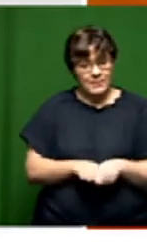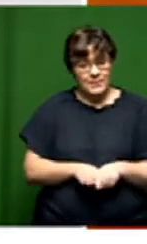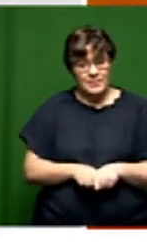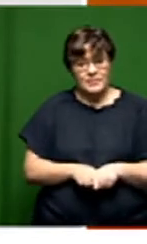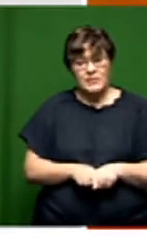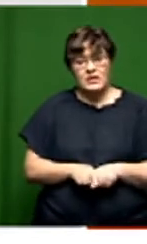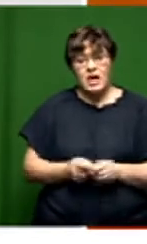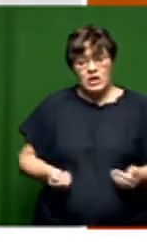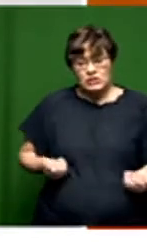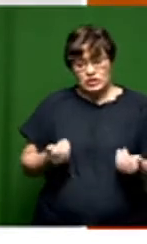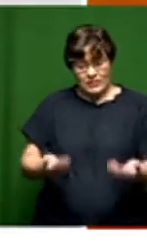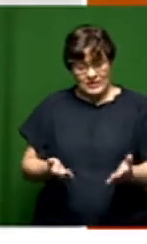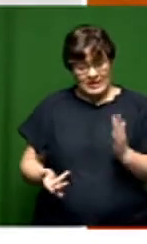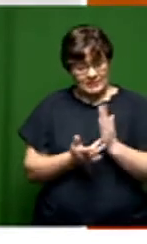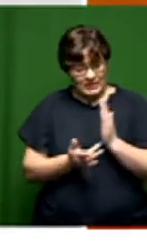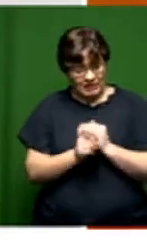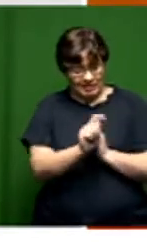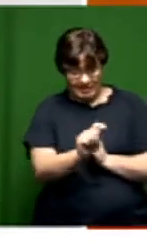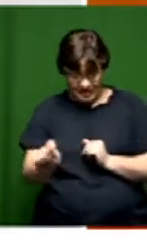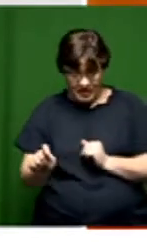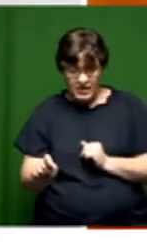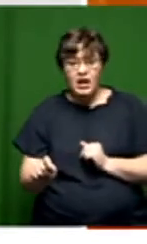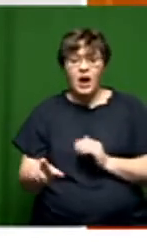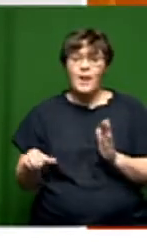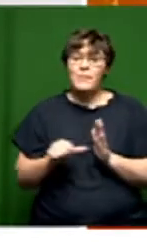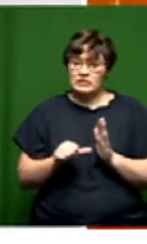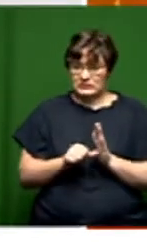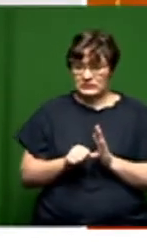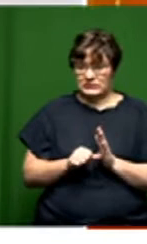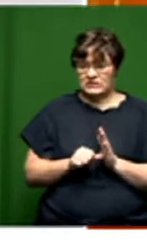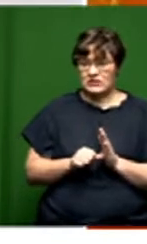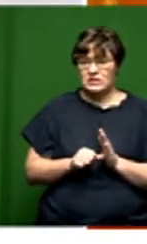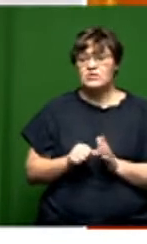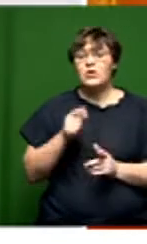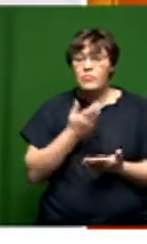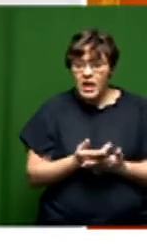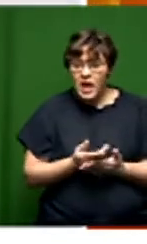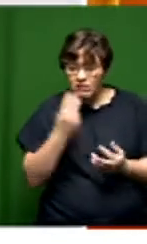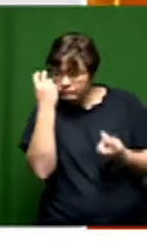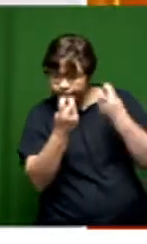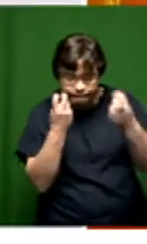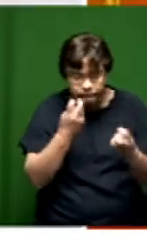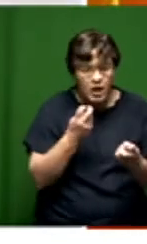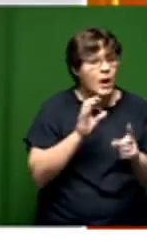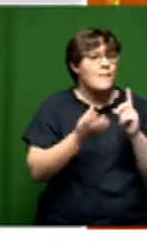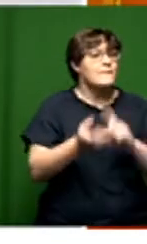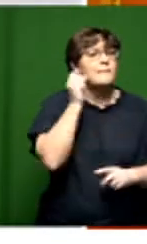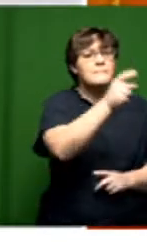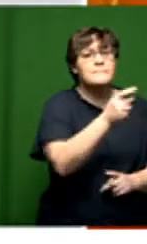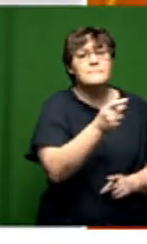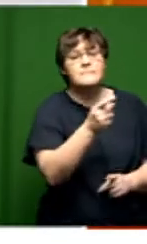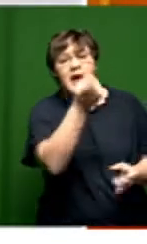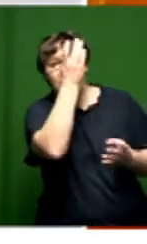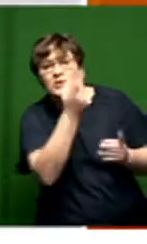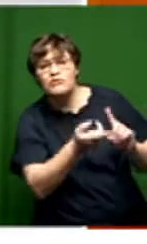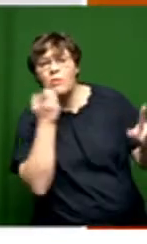importance of these services, these digital means for the girls to build, to find information, locate services, have peer